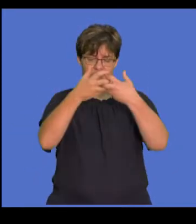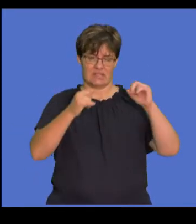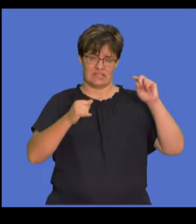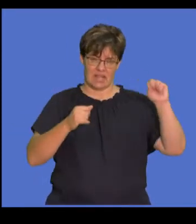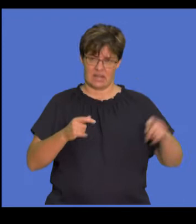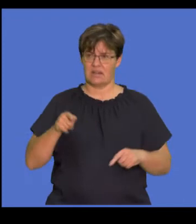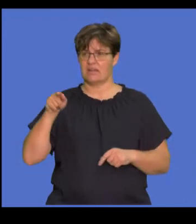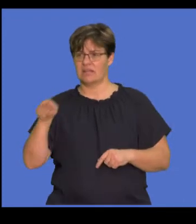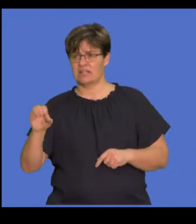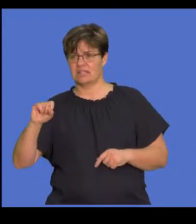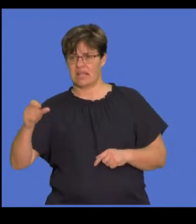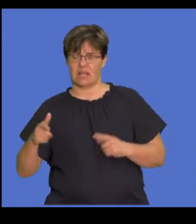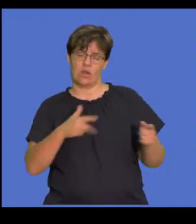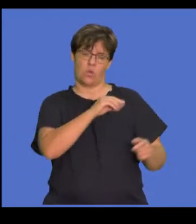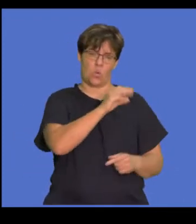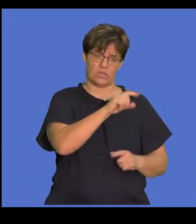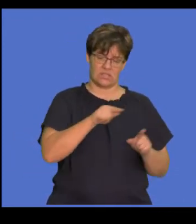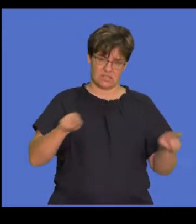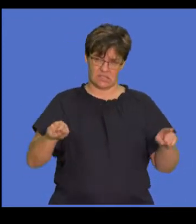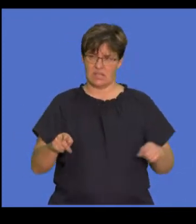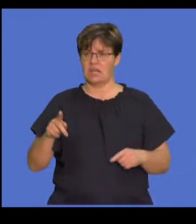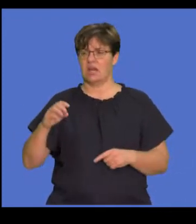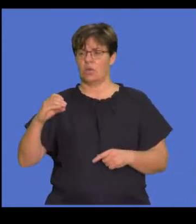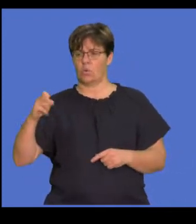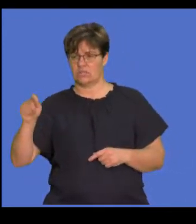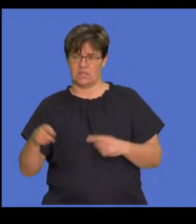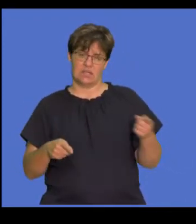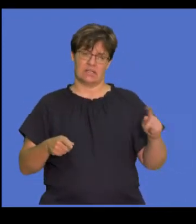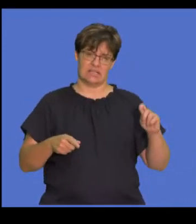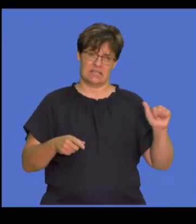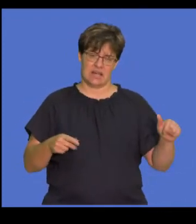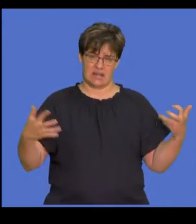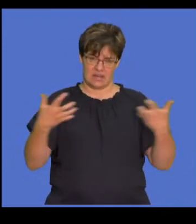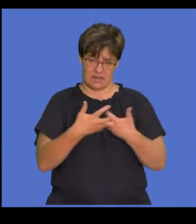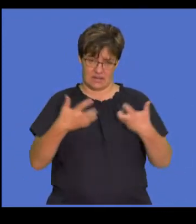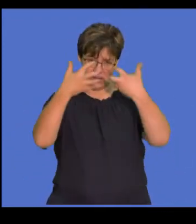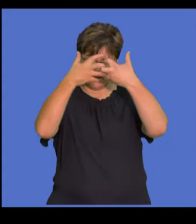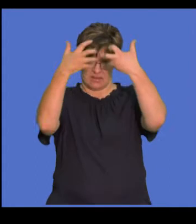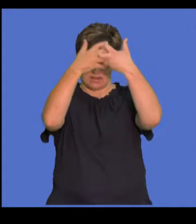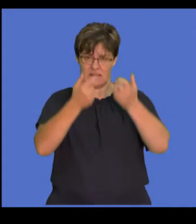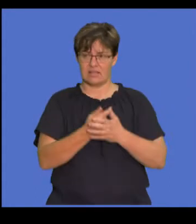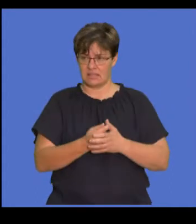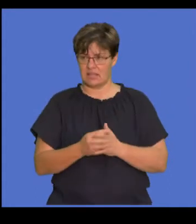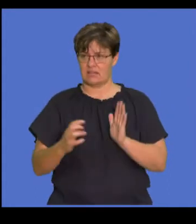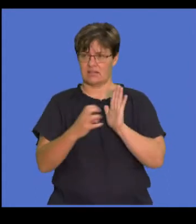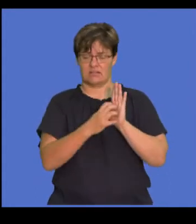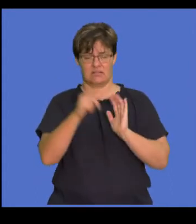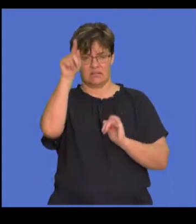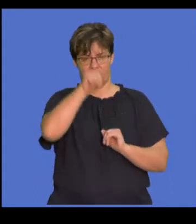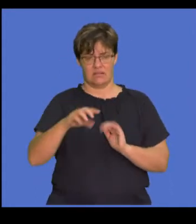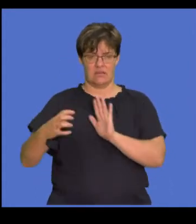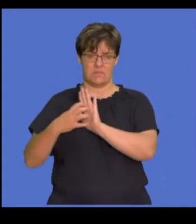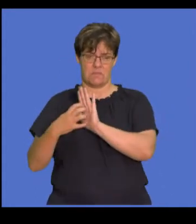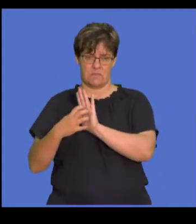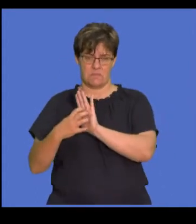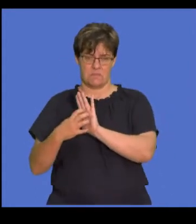sine, sec goes with cos, and then cot goes with tan. And you can see my diagram there,